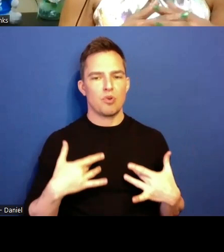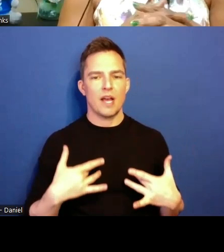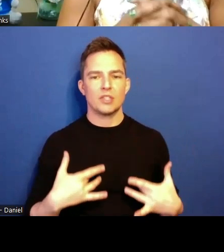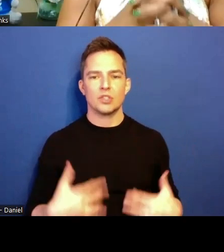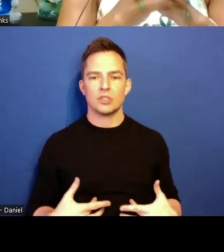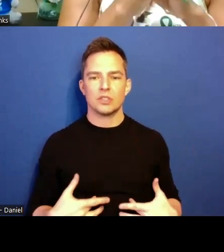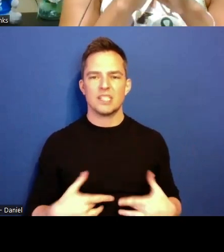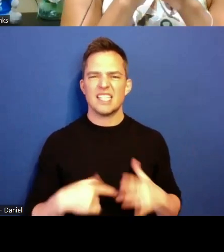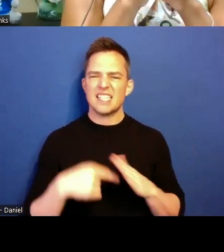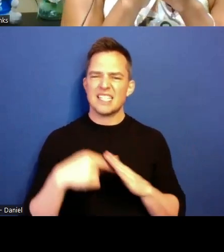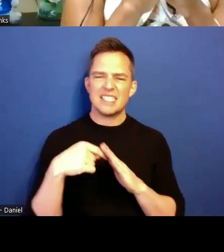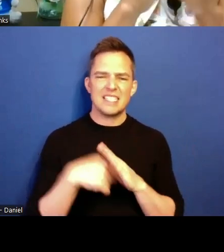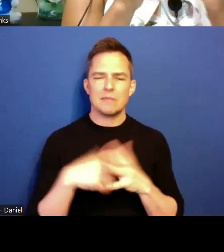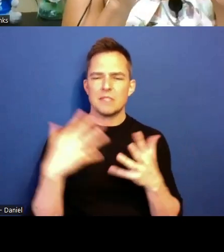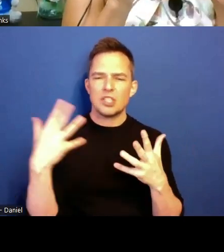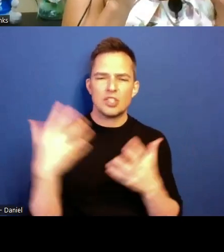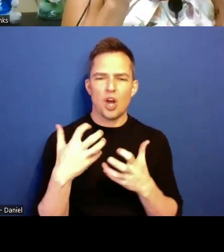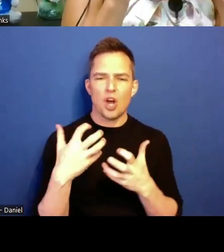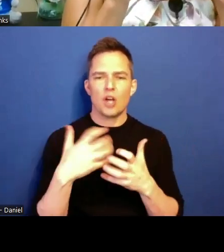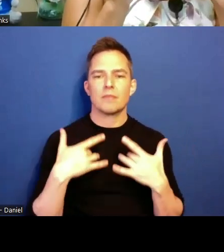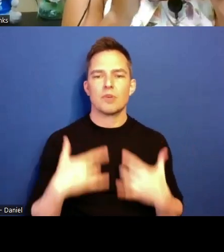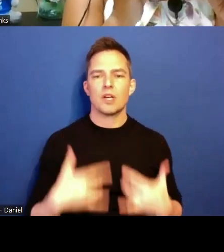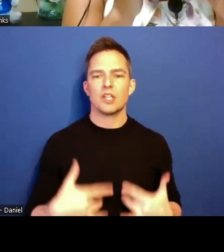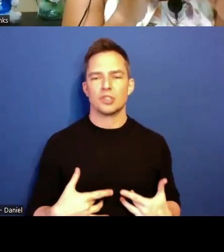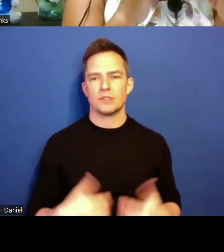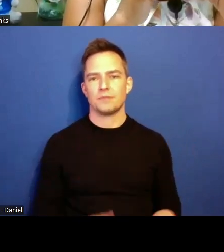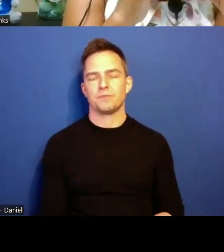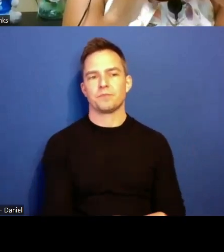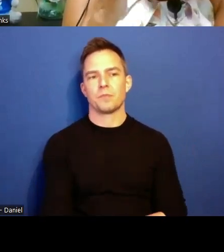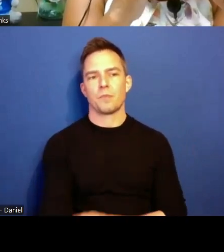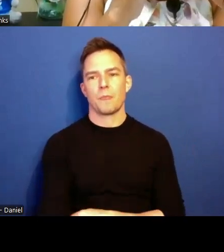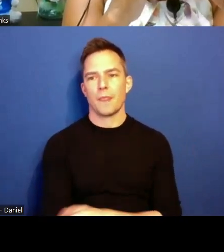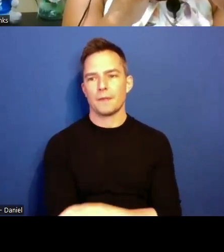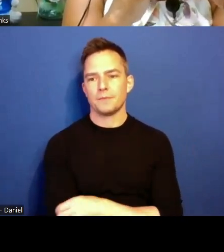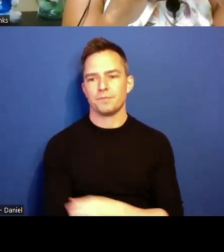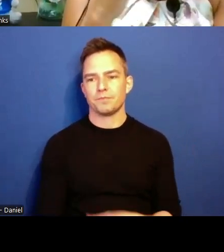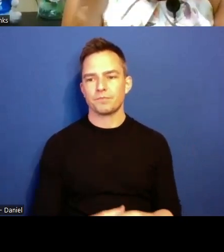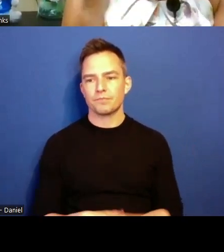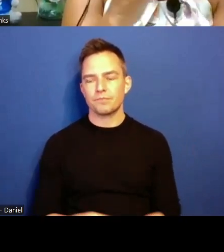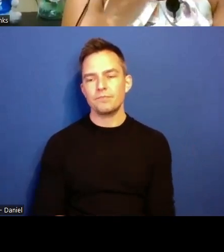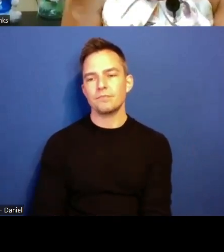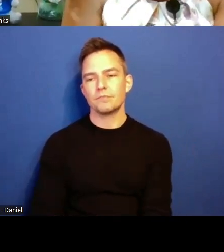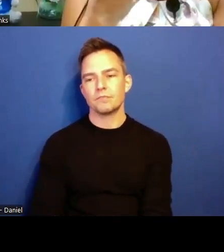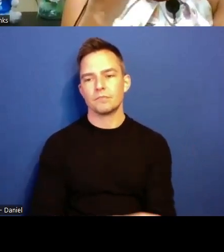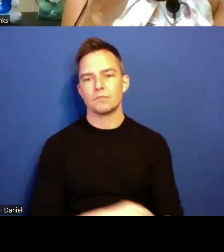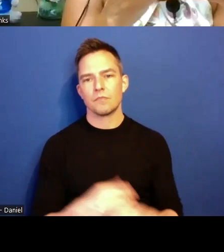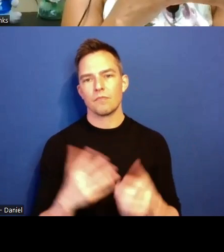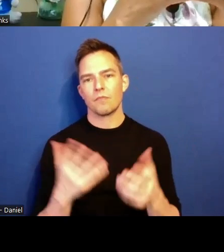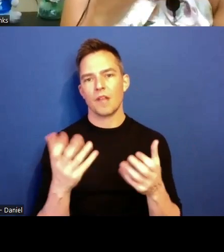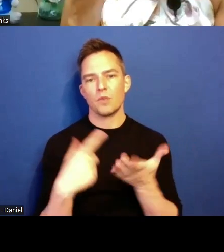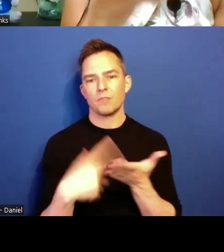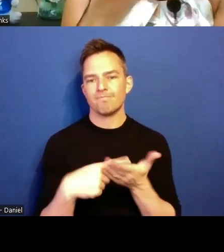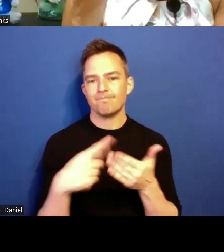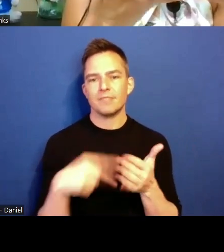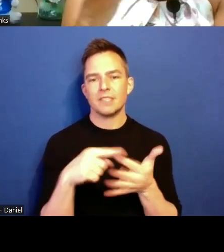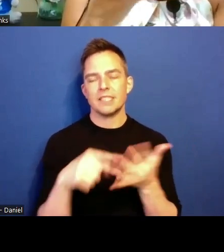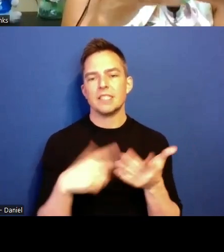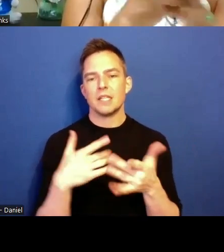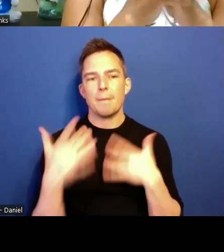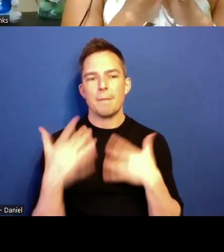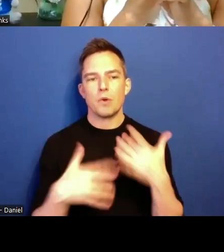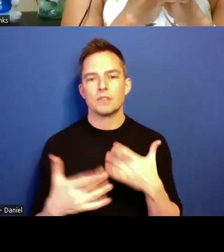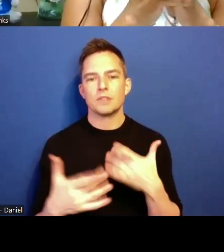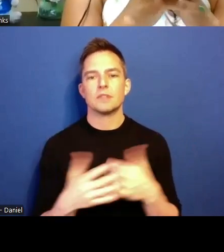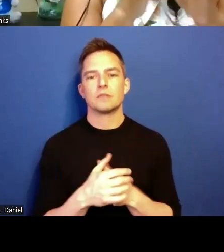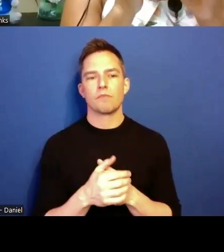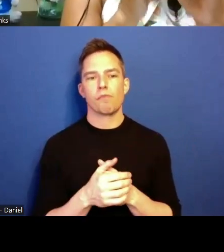dark depression. So I wanted to talk about these emotions. So how do